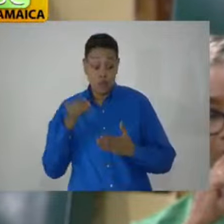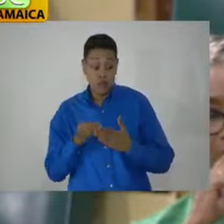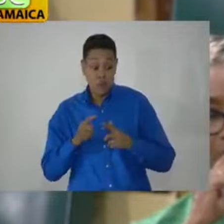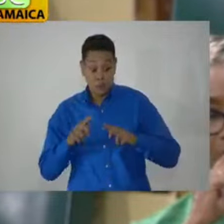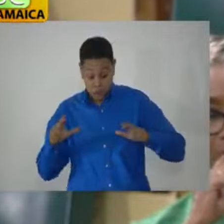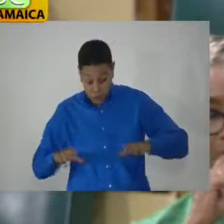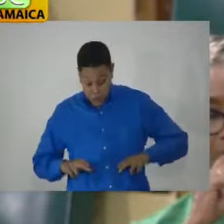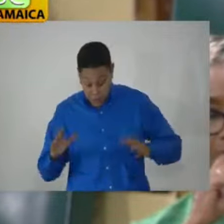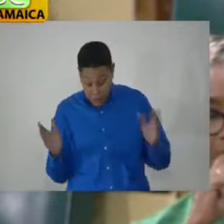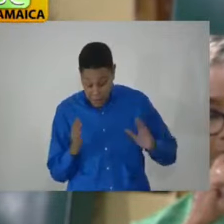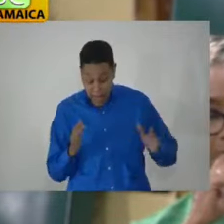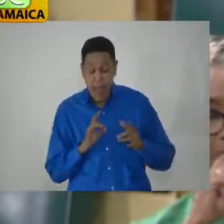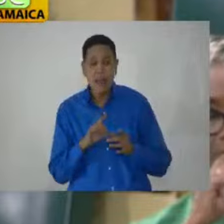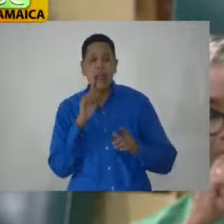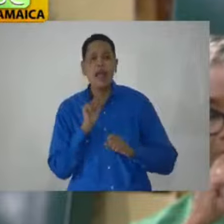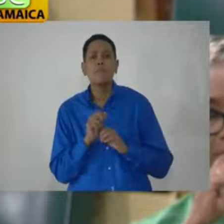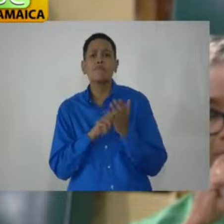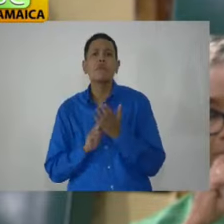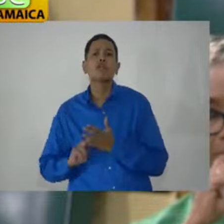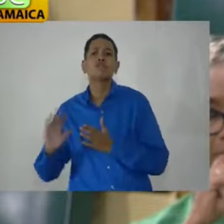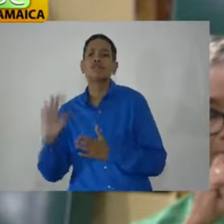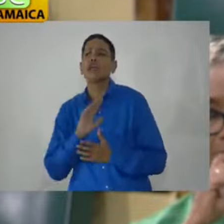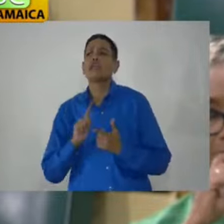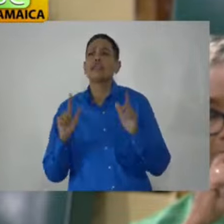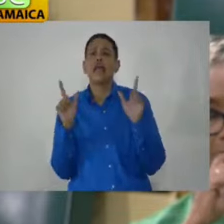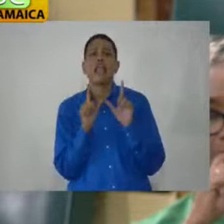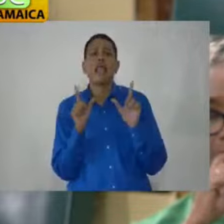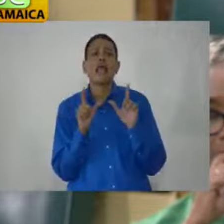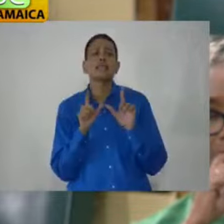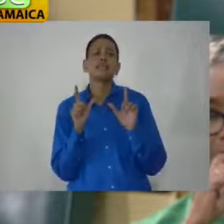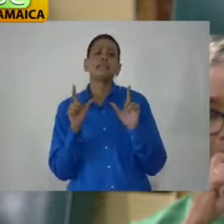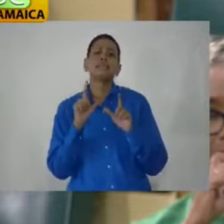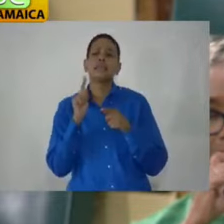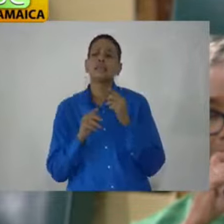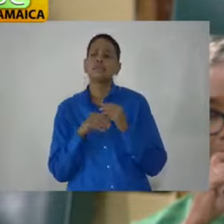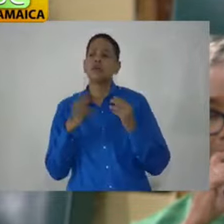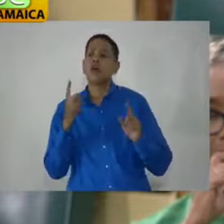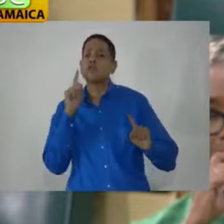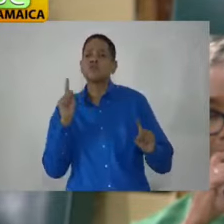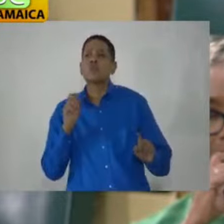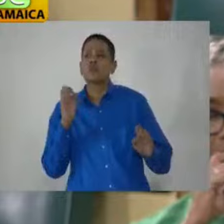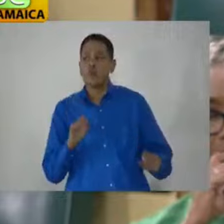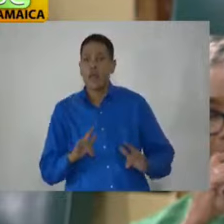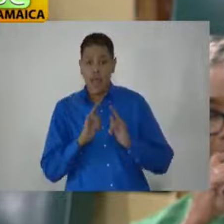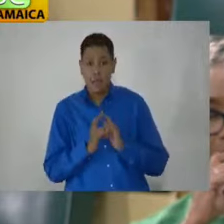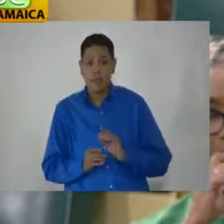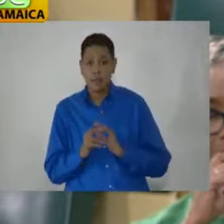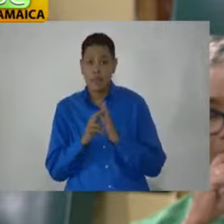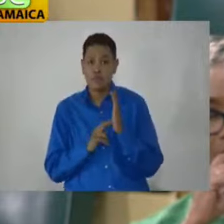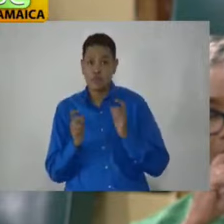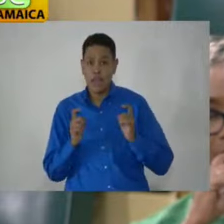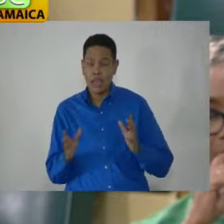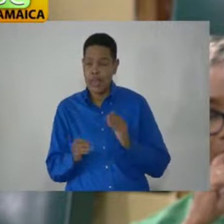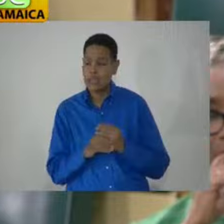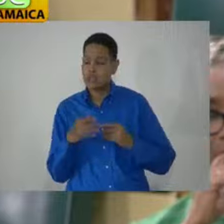Retirement Schemes, Registration, Licensing and Reporting Amendment